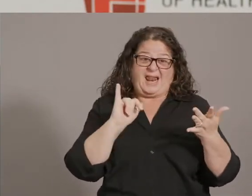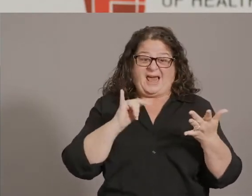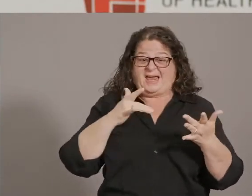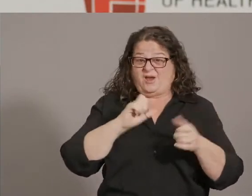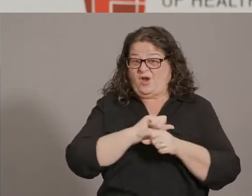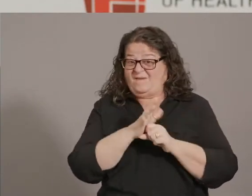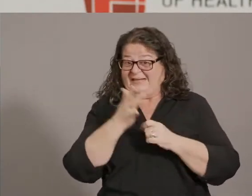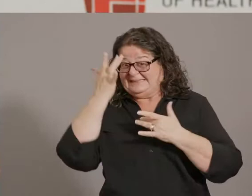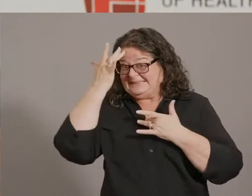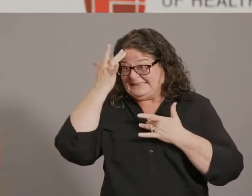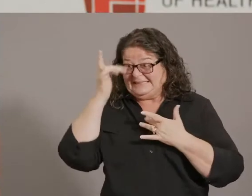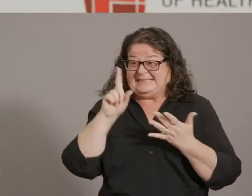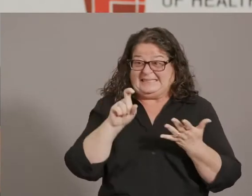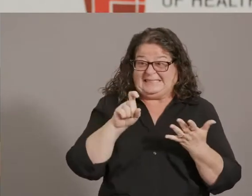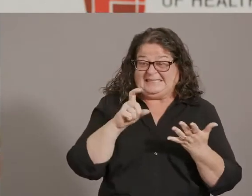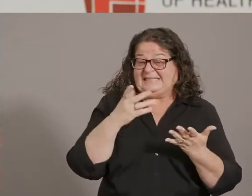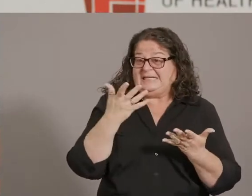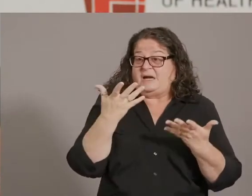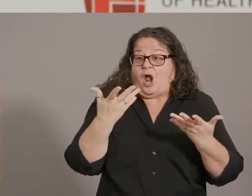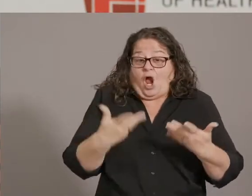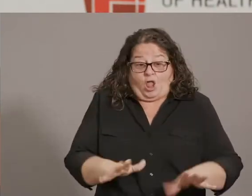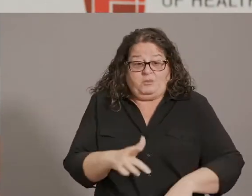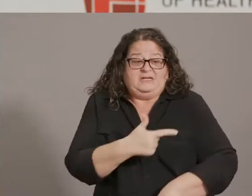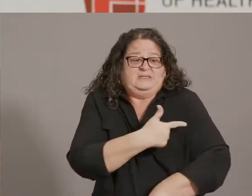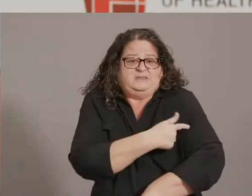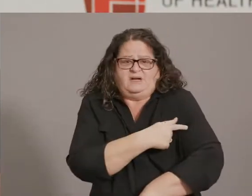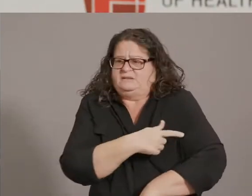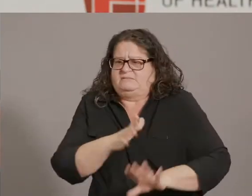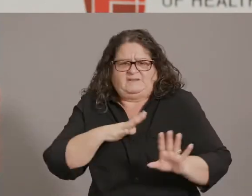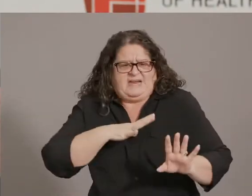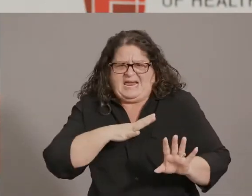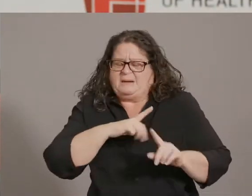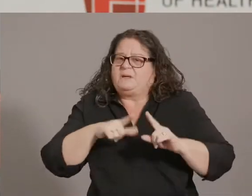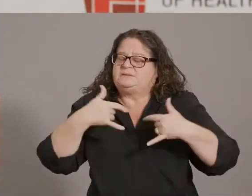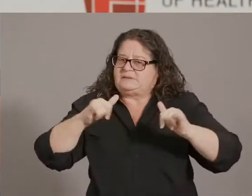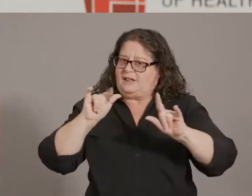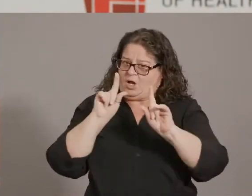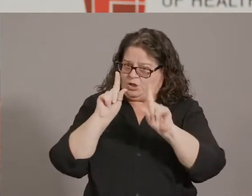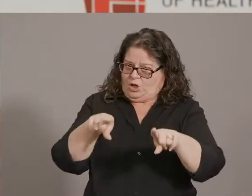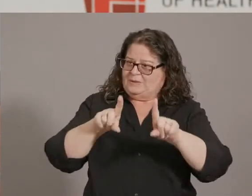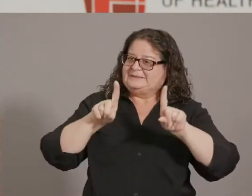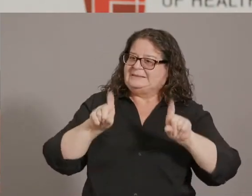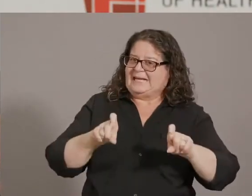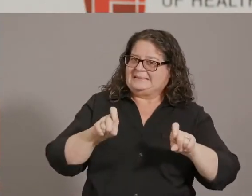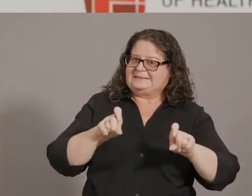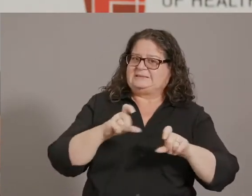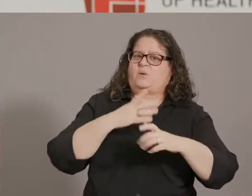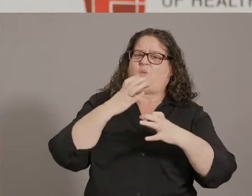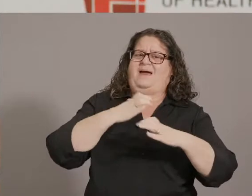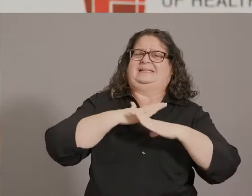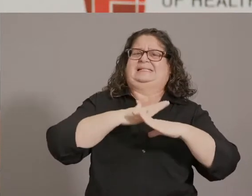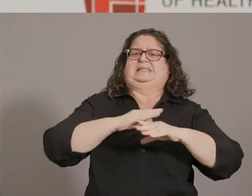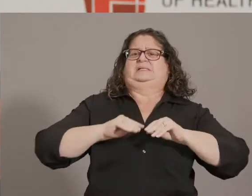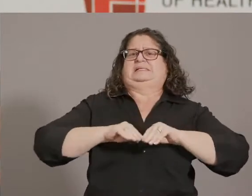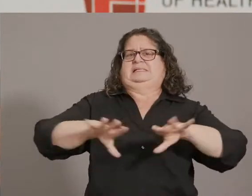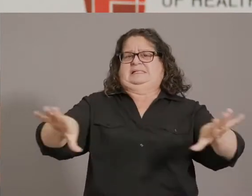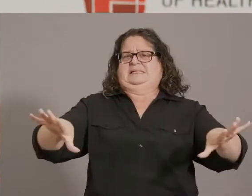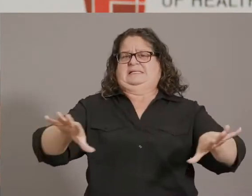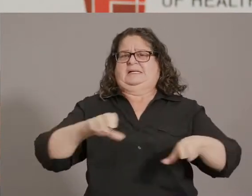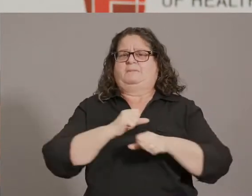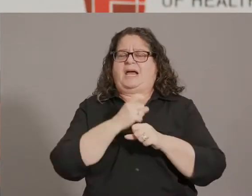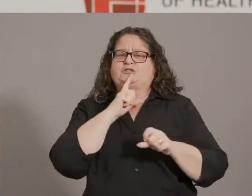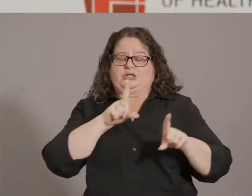vaccinated, go get tested to make sure, because you don't want to spread it to people who haven't been vaccinated yet. I believe it's still very rare